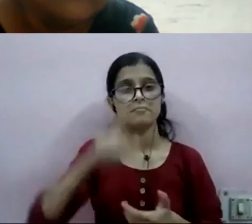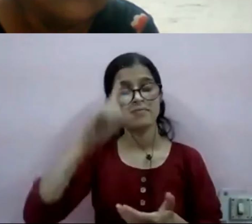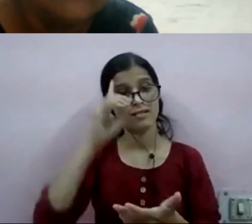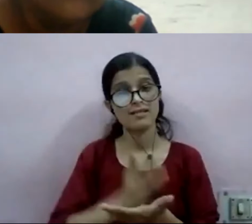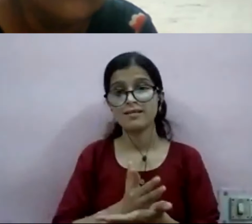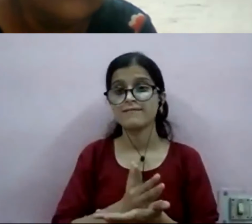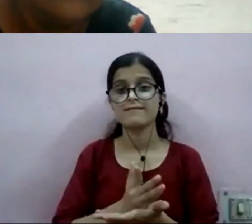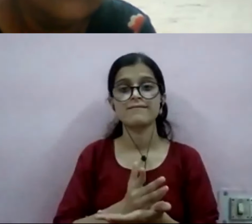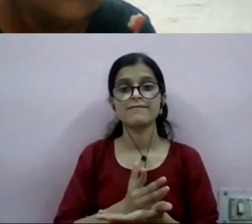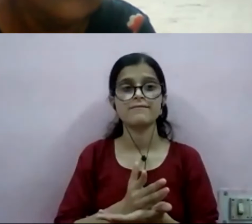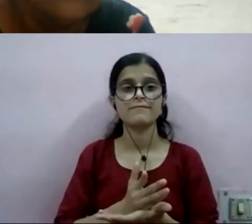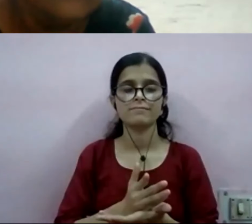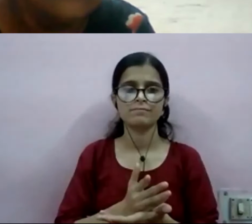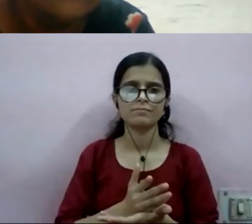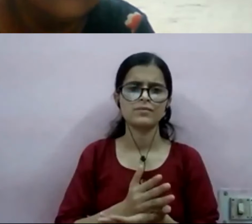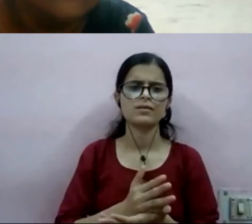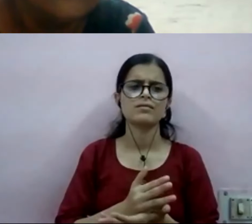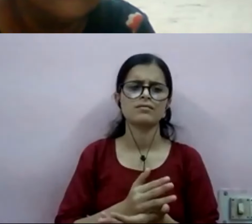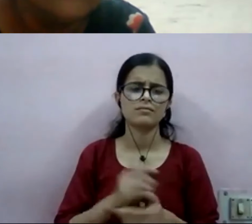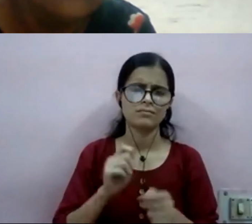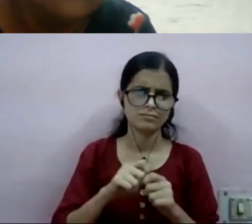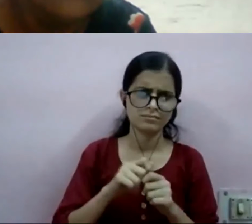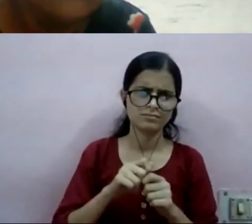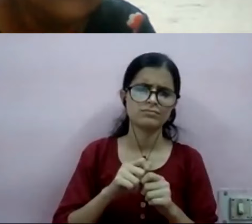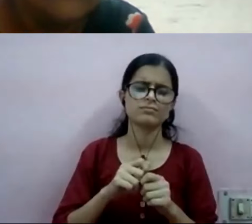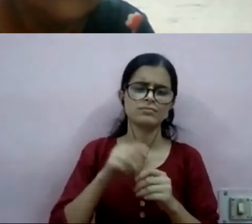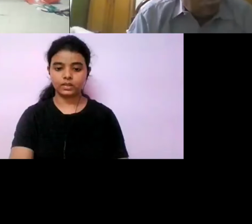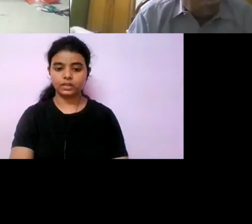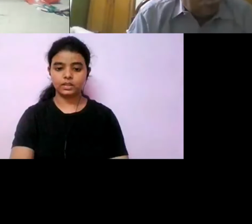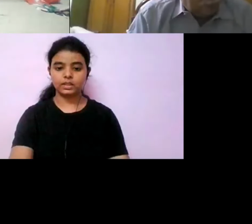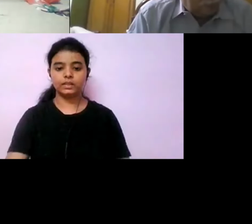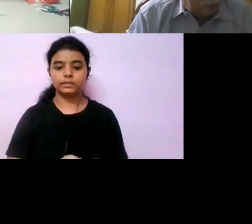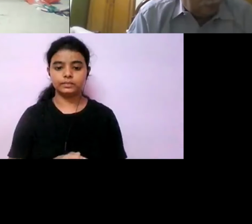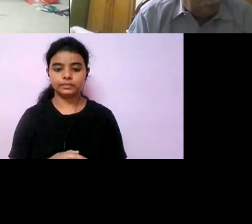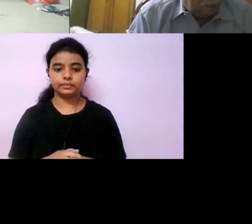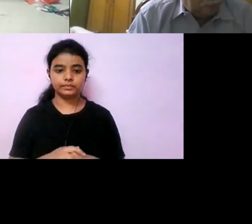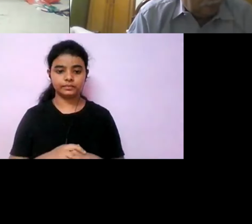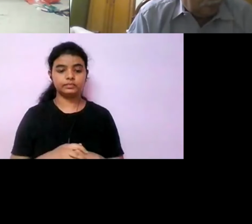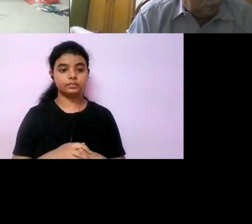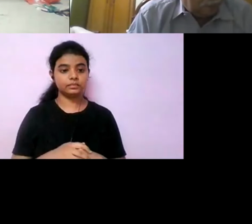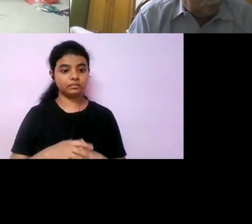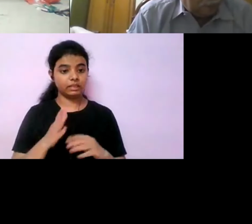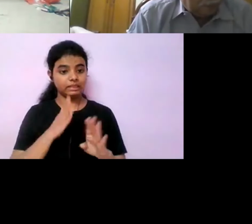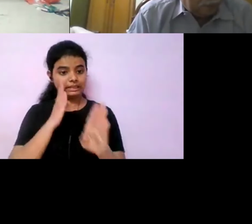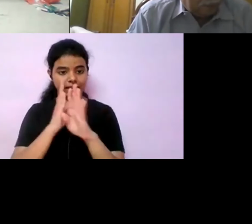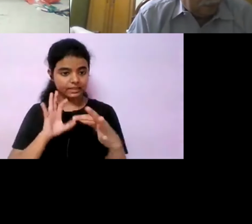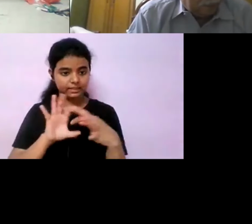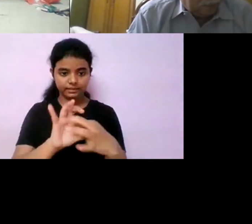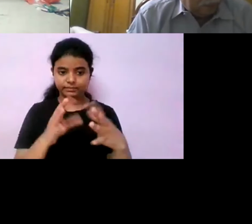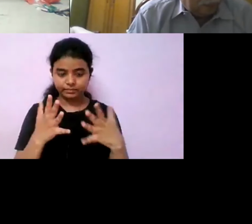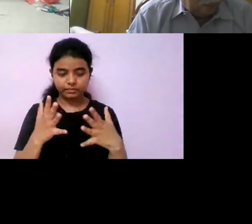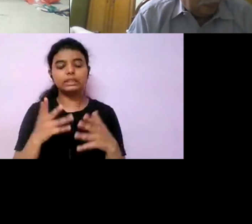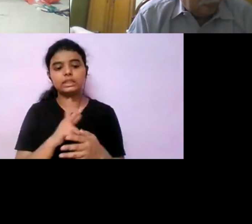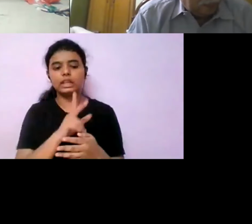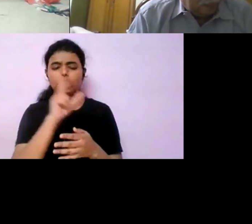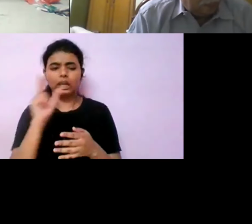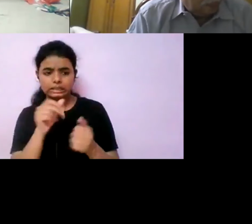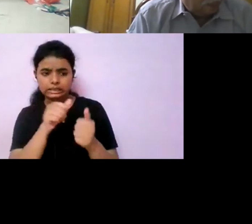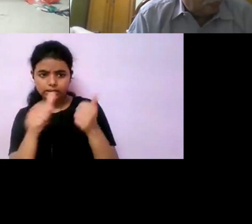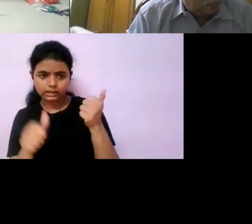Haley's work directly, but a secondary reading, of course. But I feel that, yeah, queer